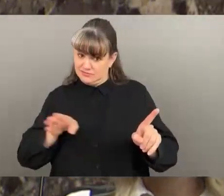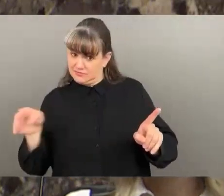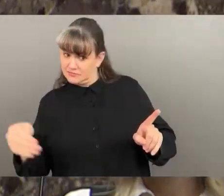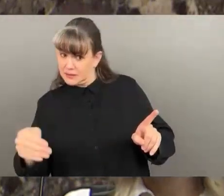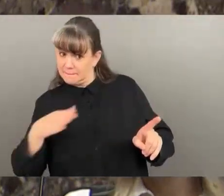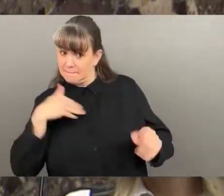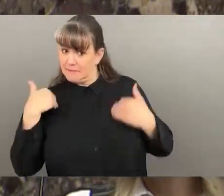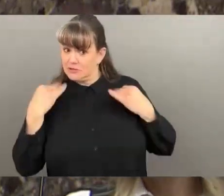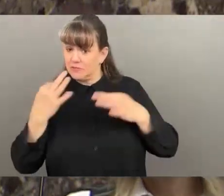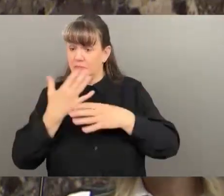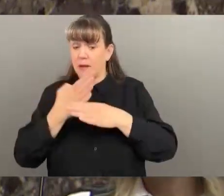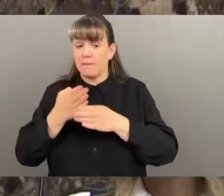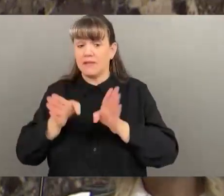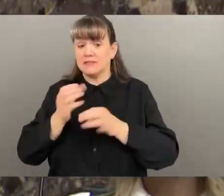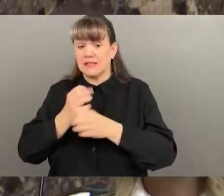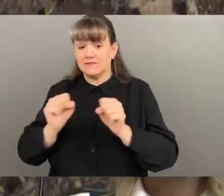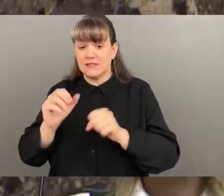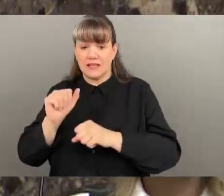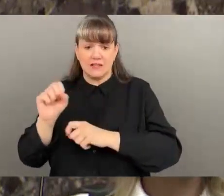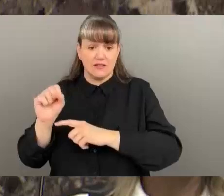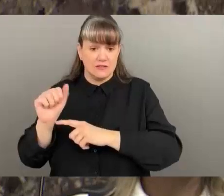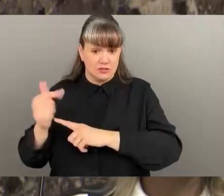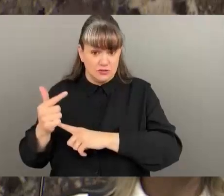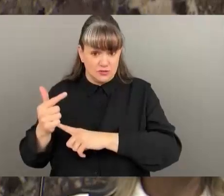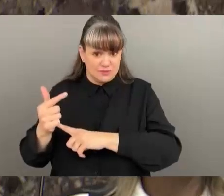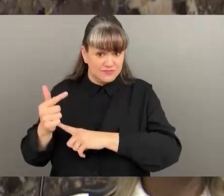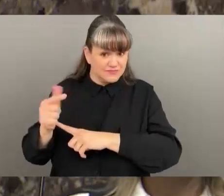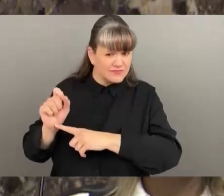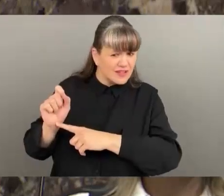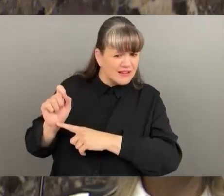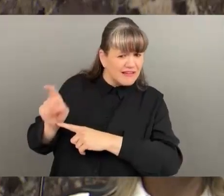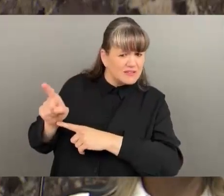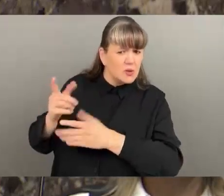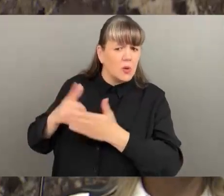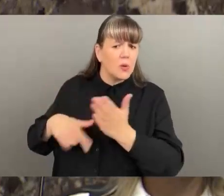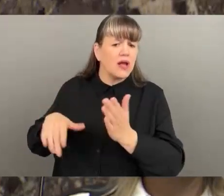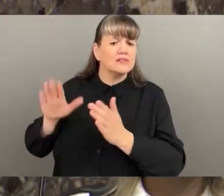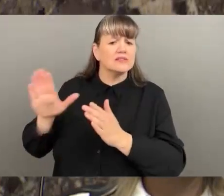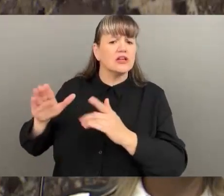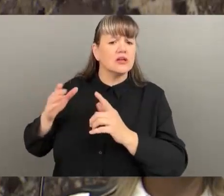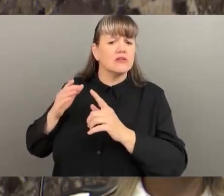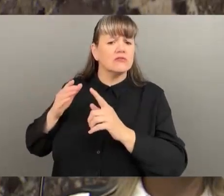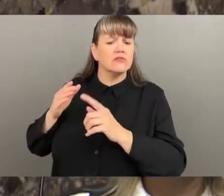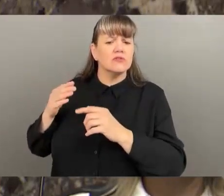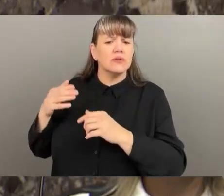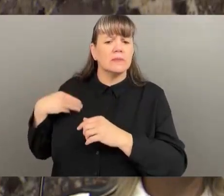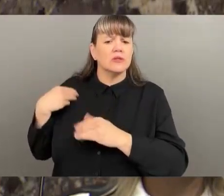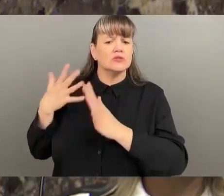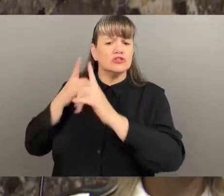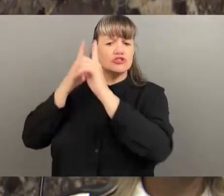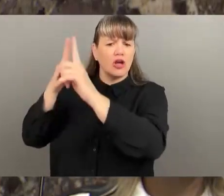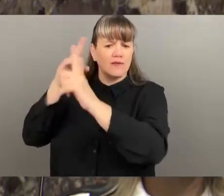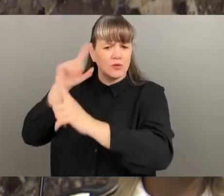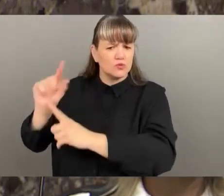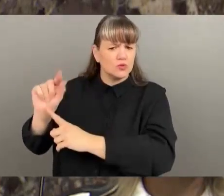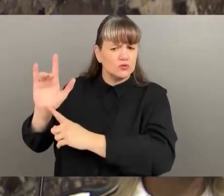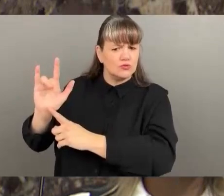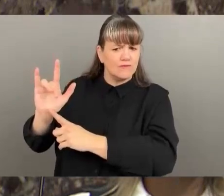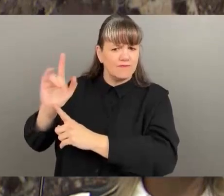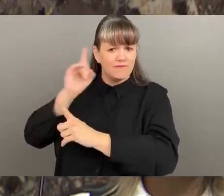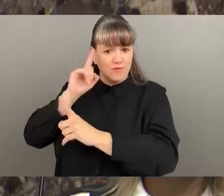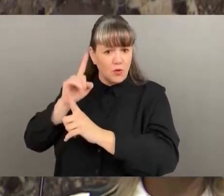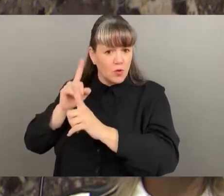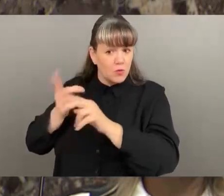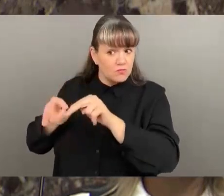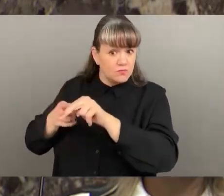are the ministry's targets in 2025 for increasing the number of communities that have access